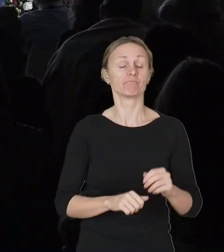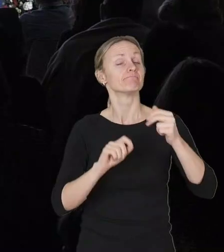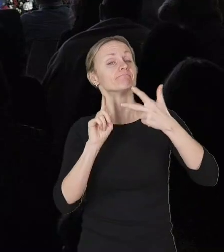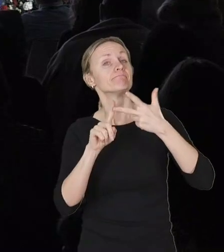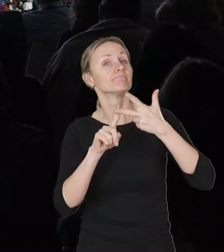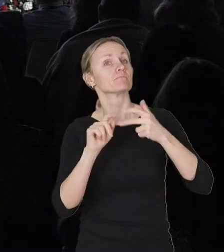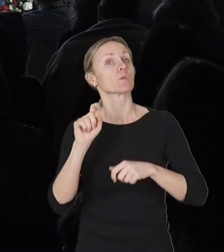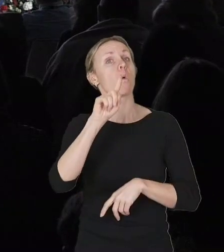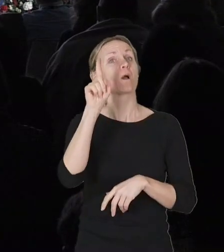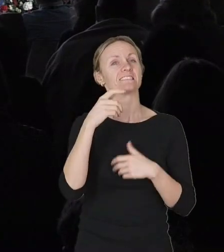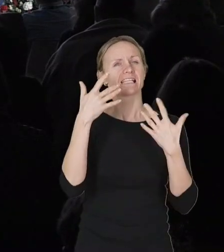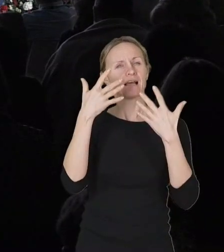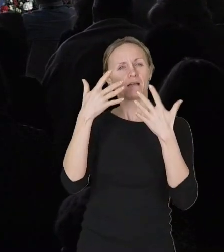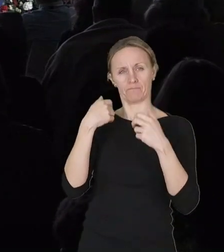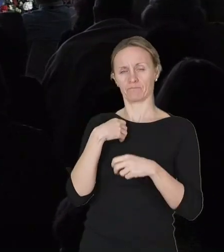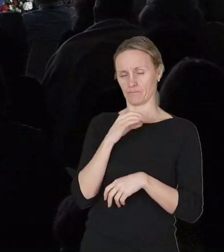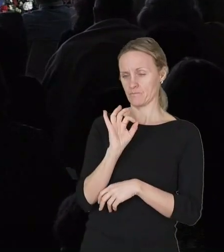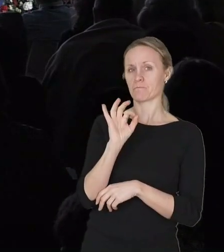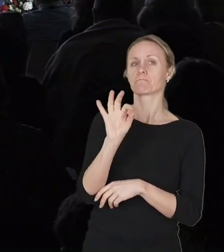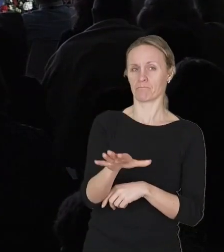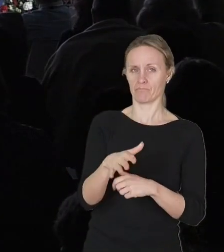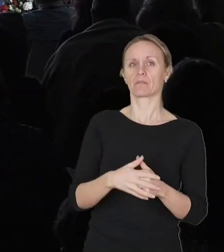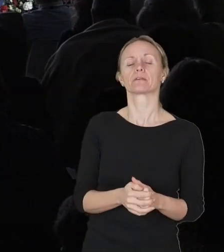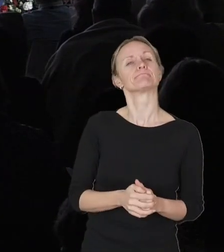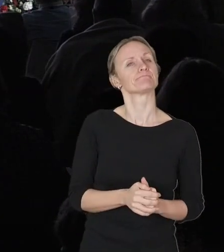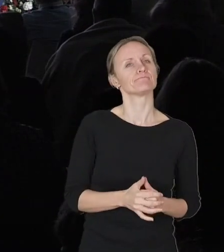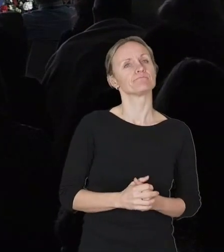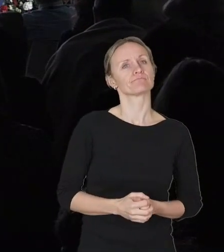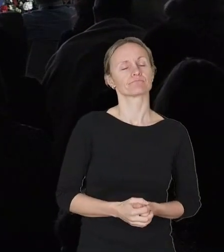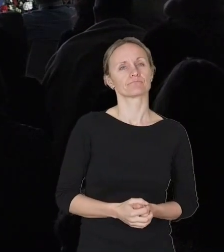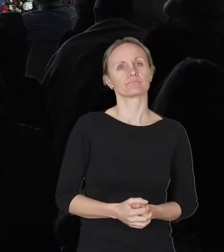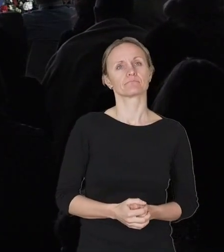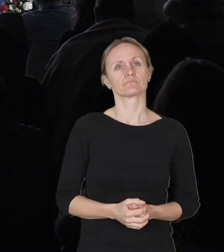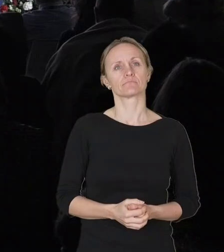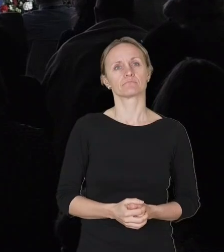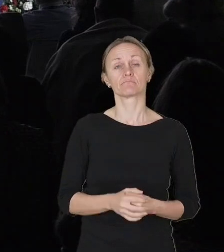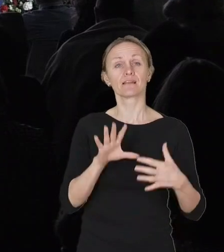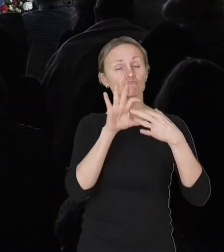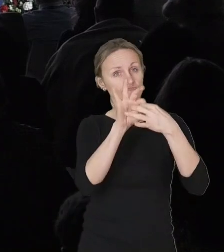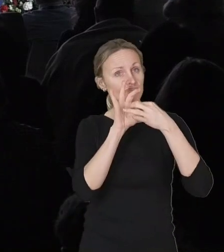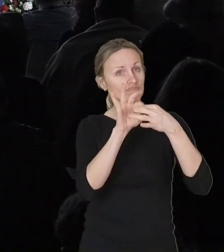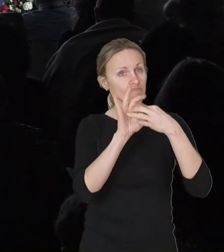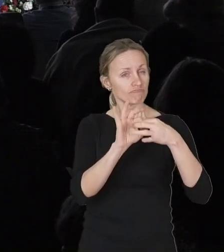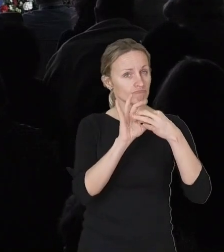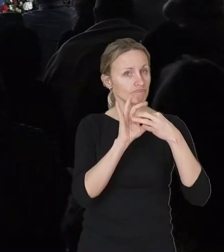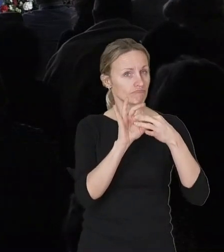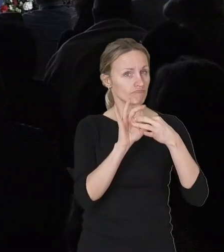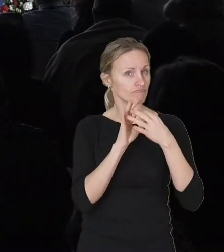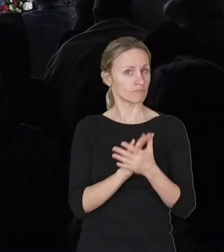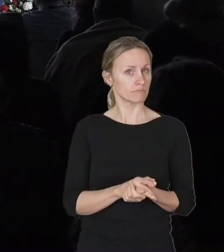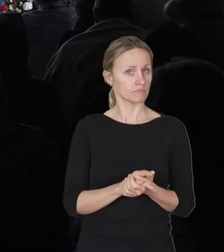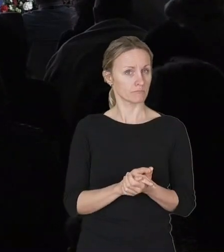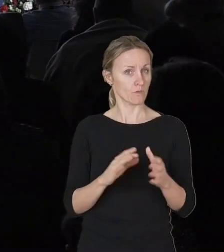the relations, how the cohesion policy can strengthen the single market, or the other way around, how the